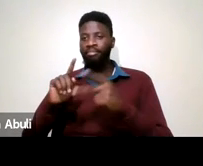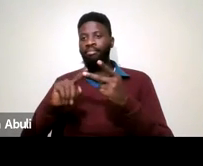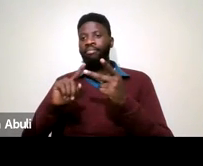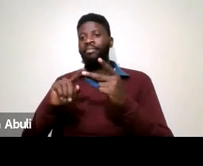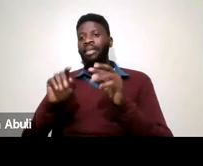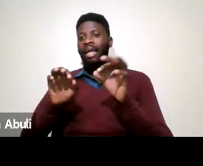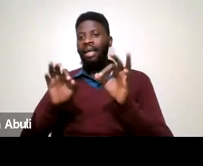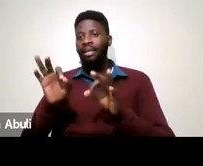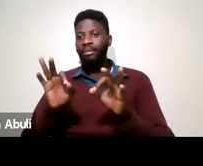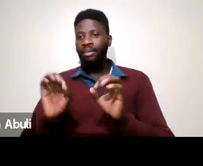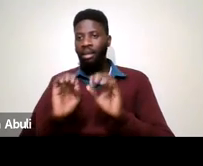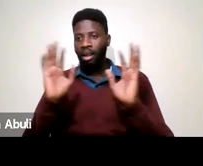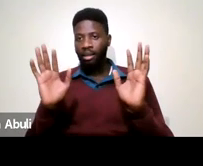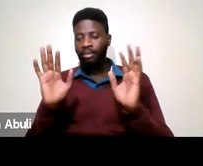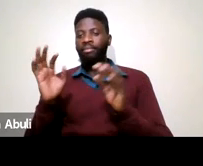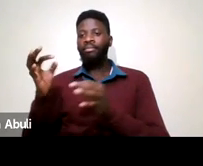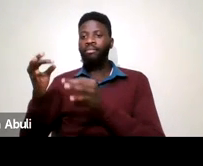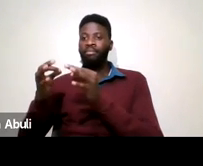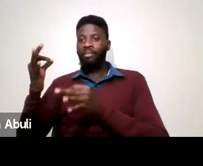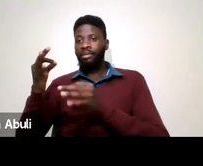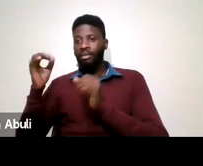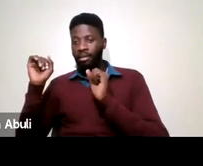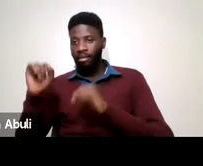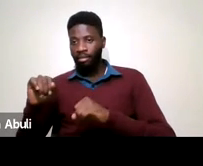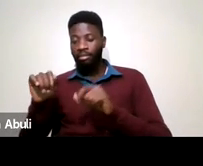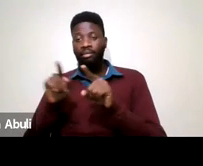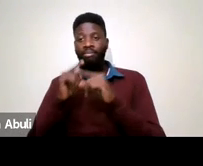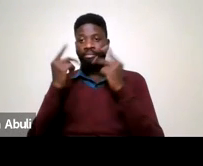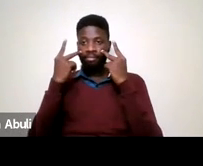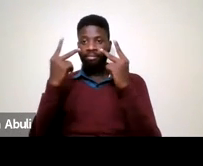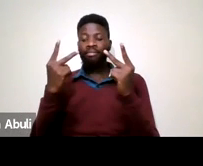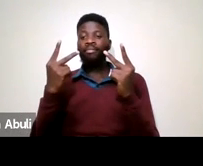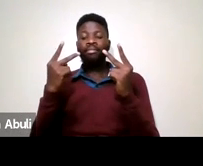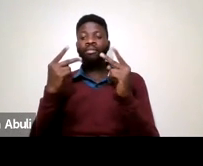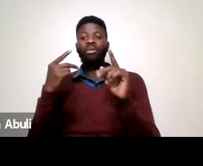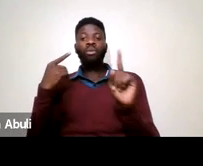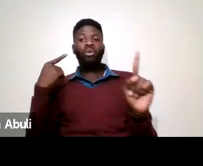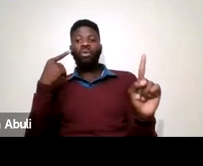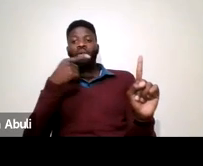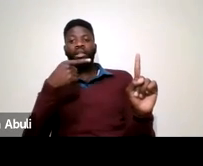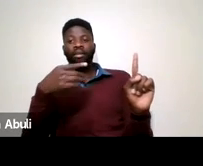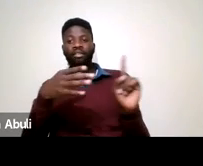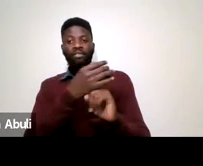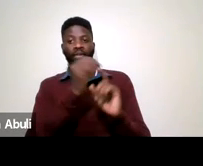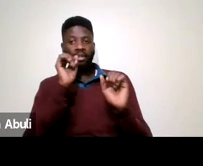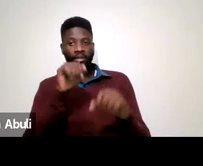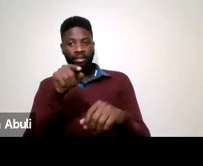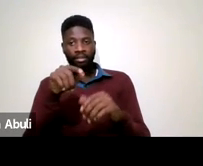then we can see how to take pride in the achievement of those goals. So that is the next step and the challenge we want to unpack.